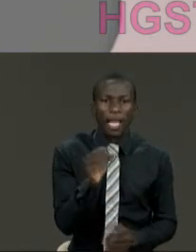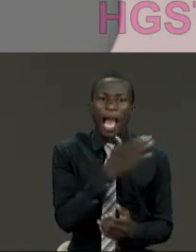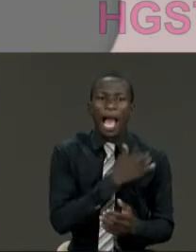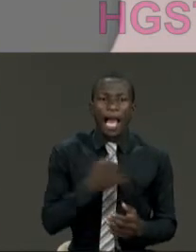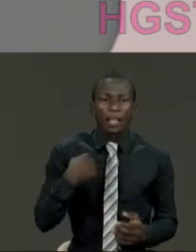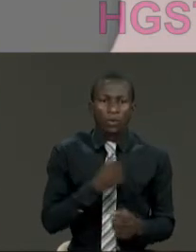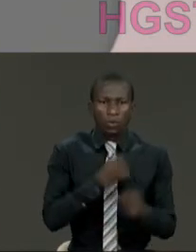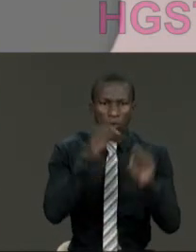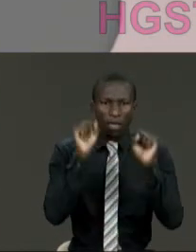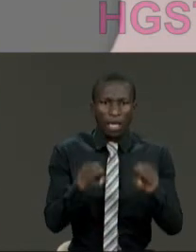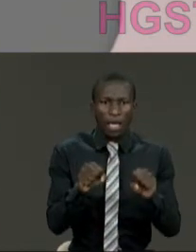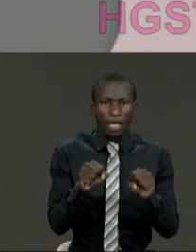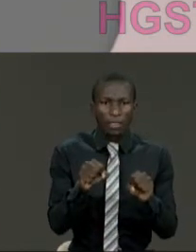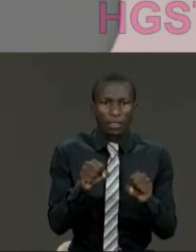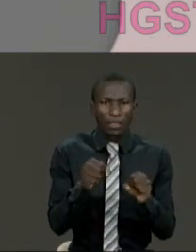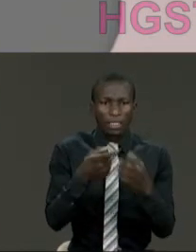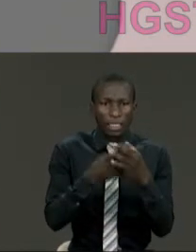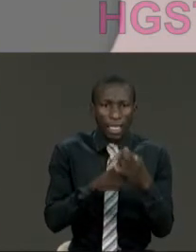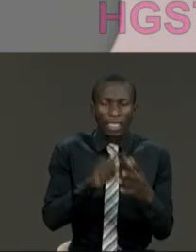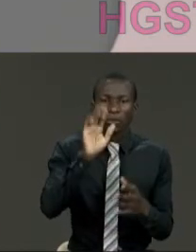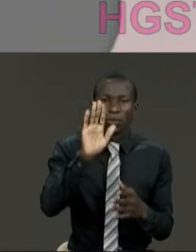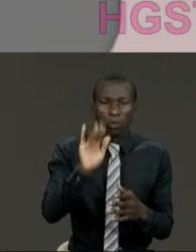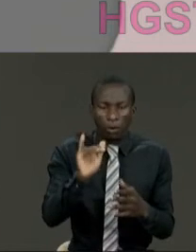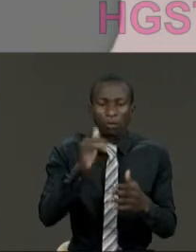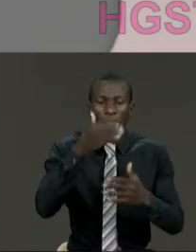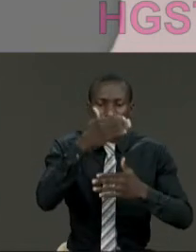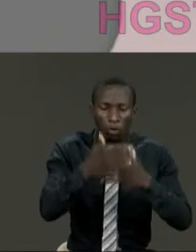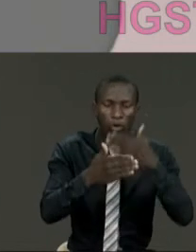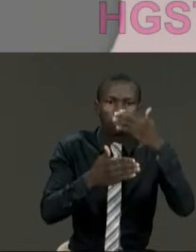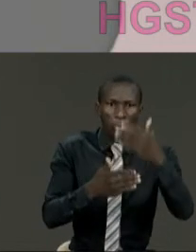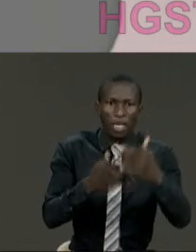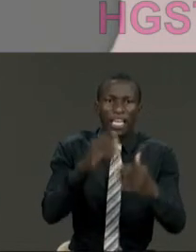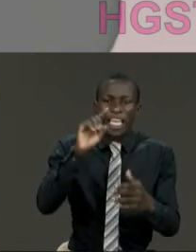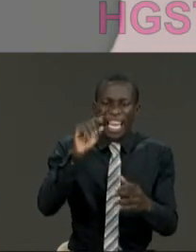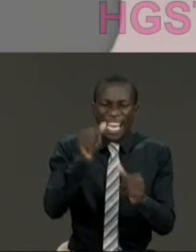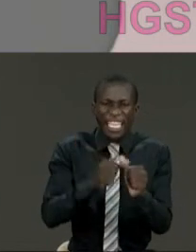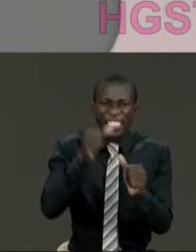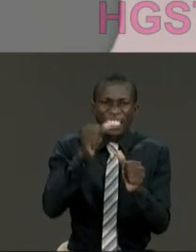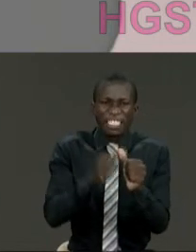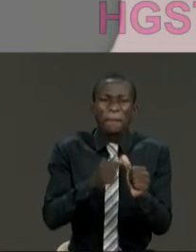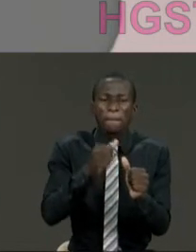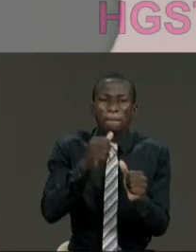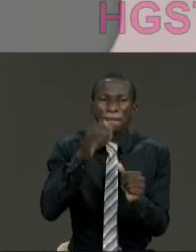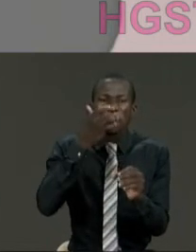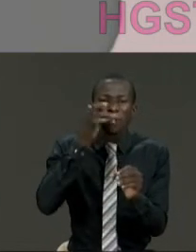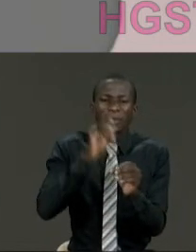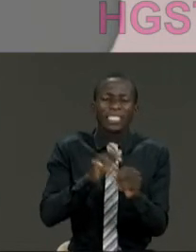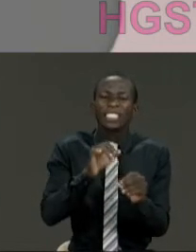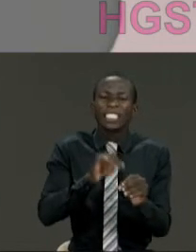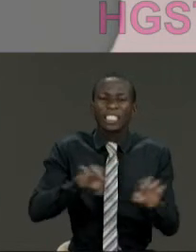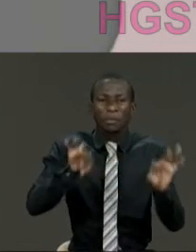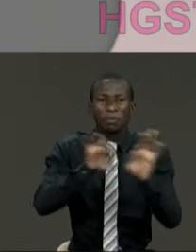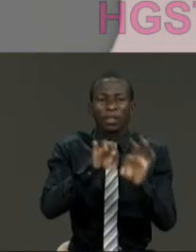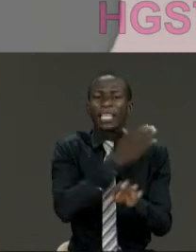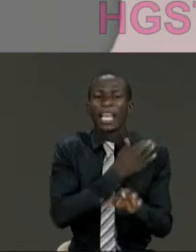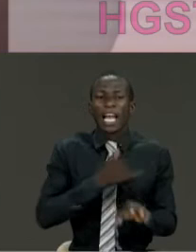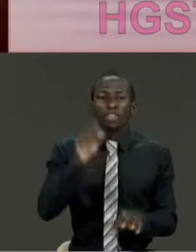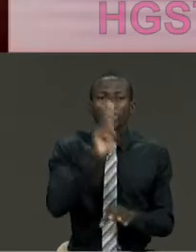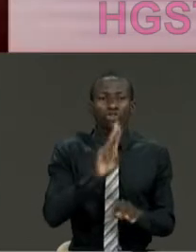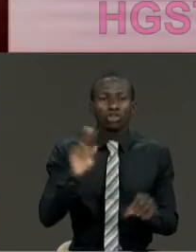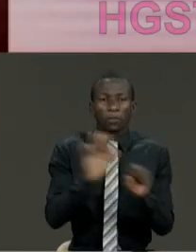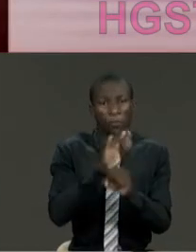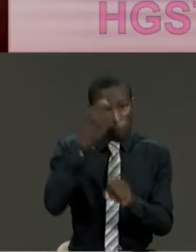can start one by one. Each of the promises are very vital and important and useful to our life. But